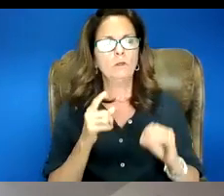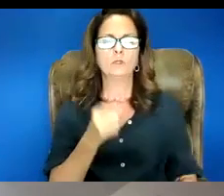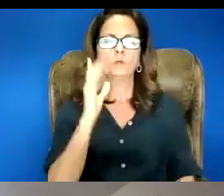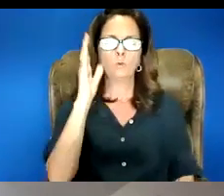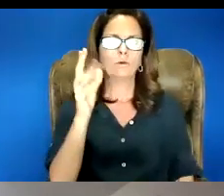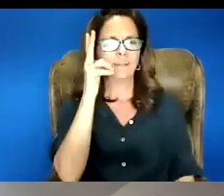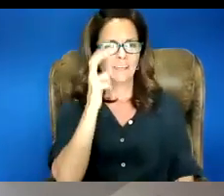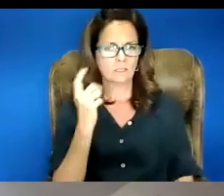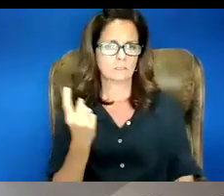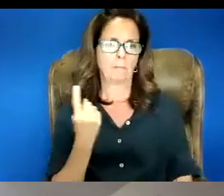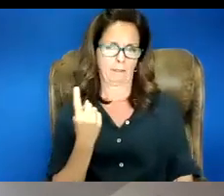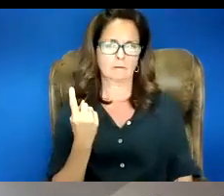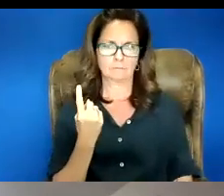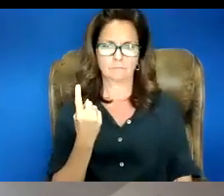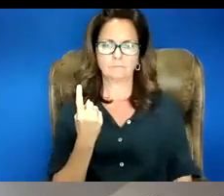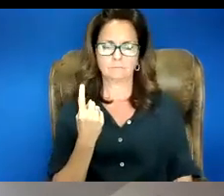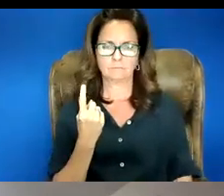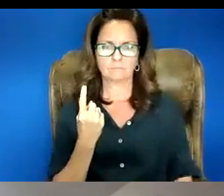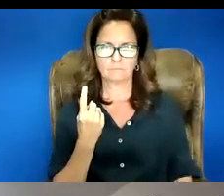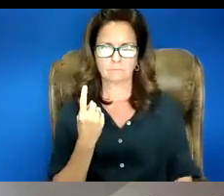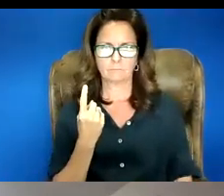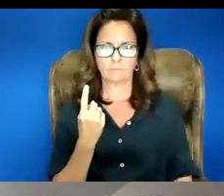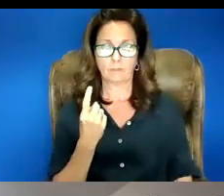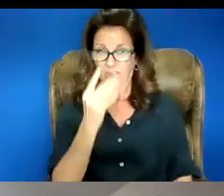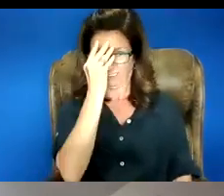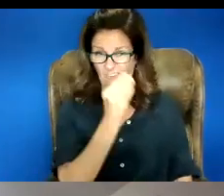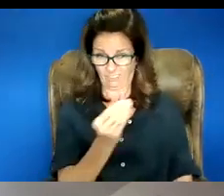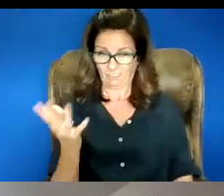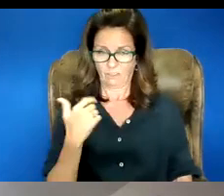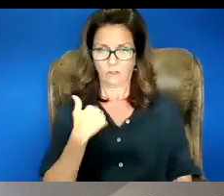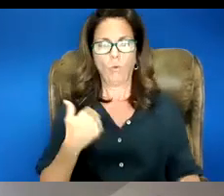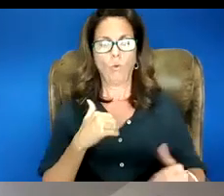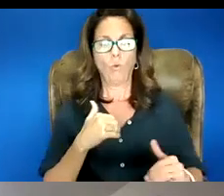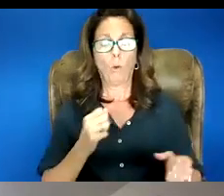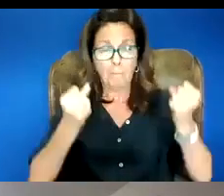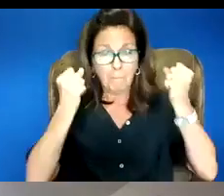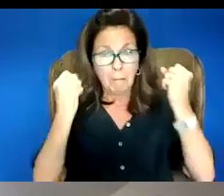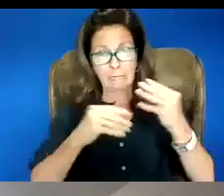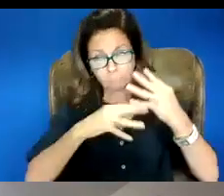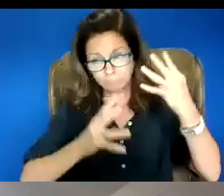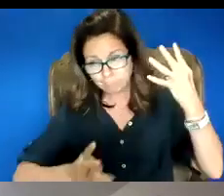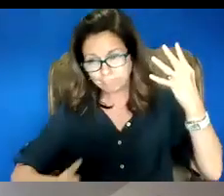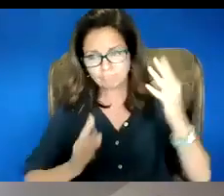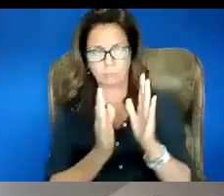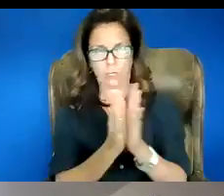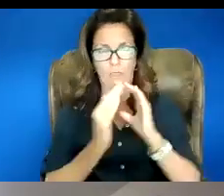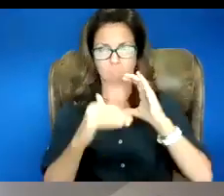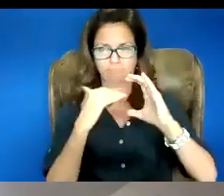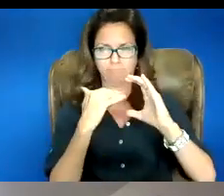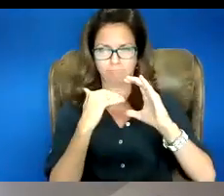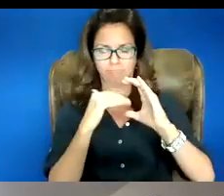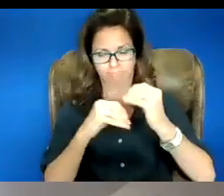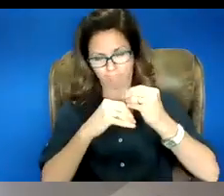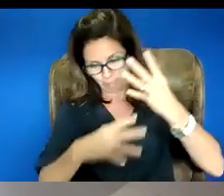something. We got very overloaded with requests. So I've been working with those who